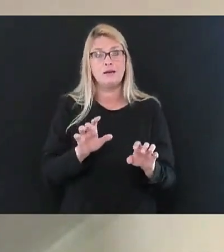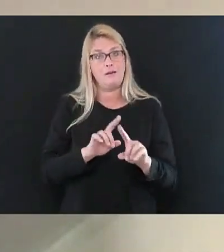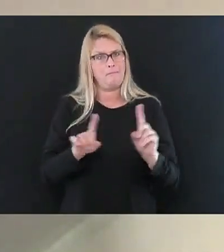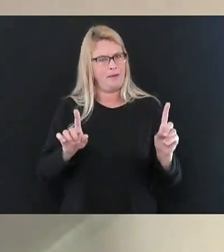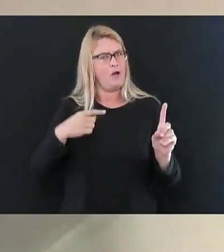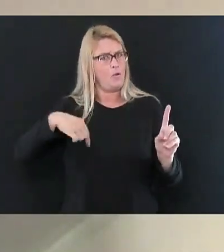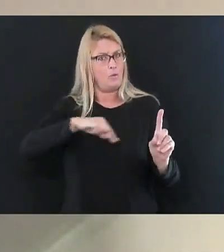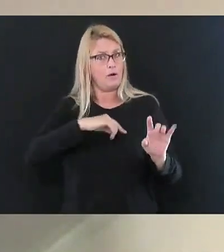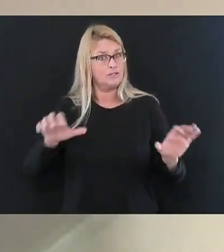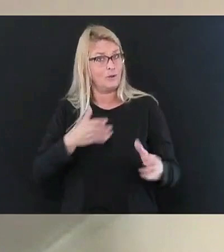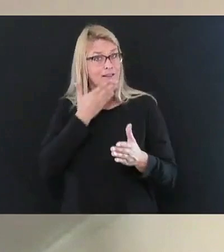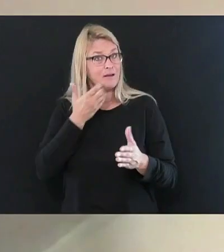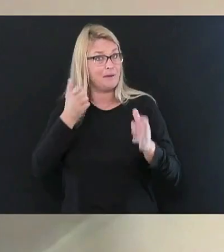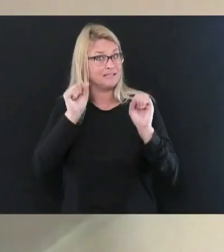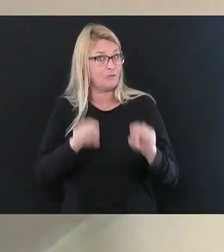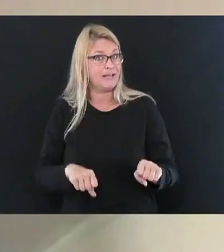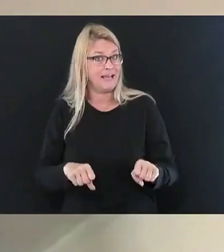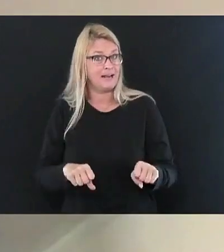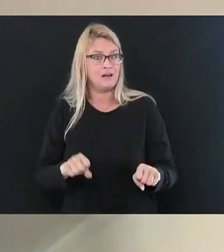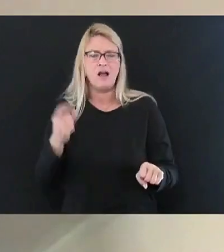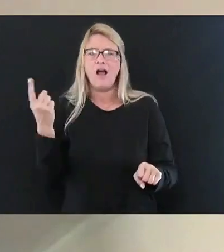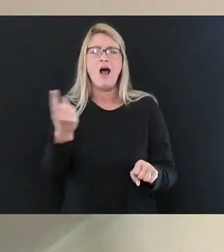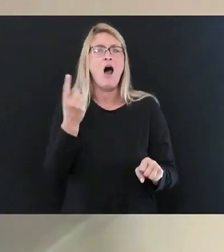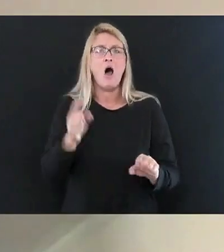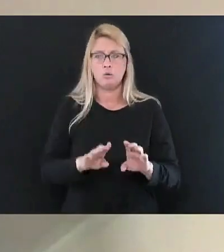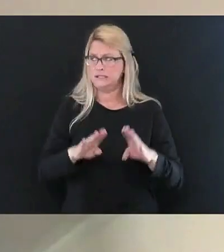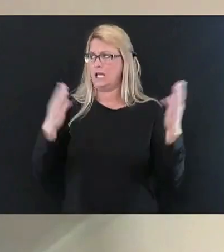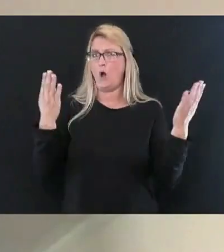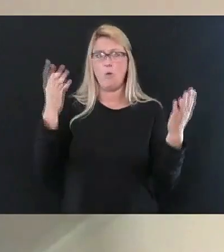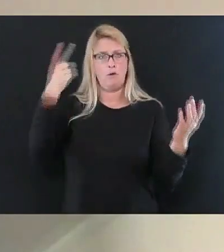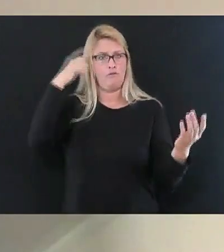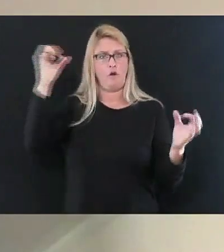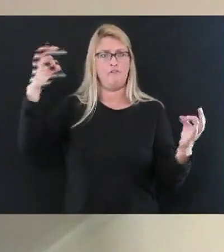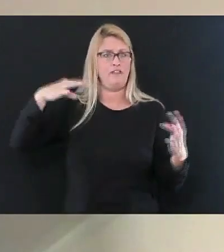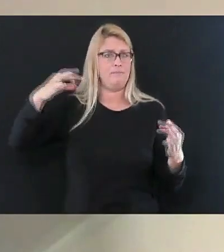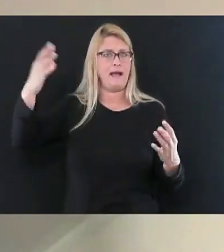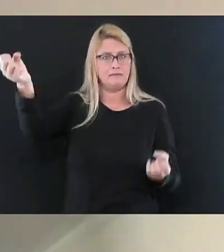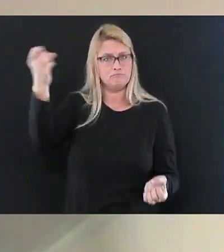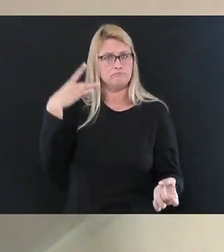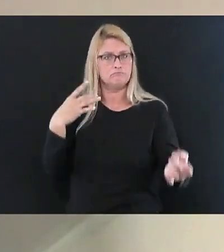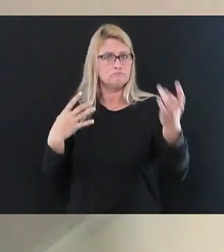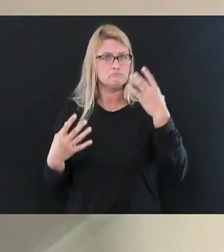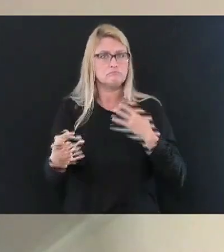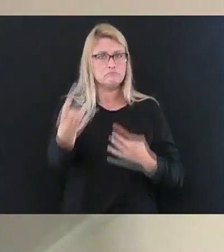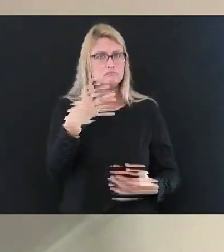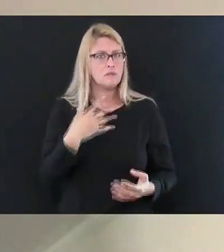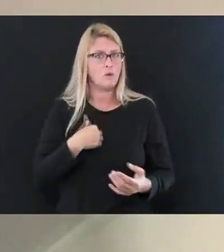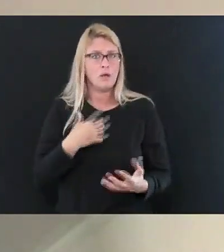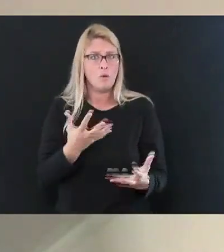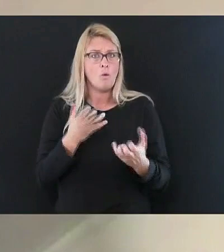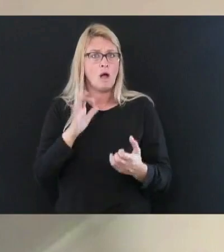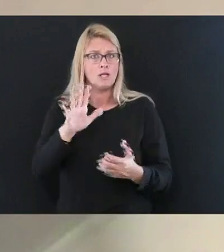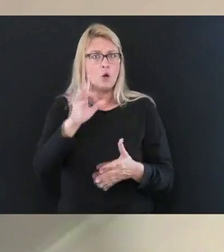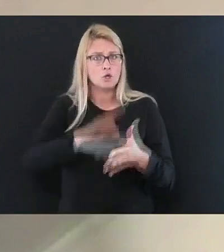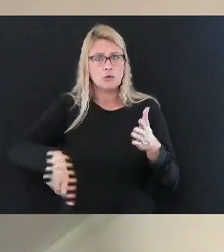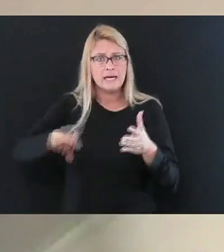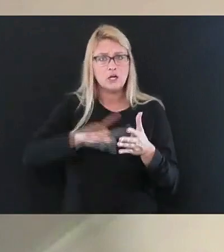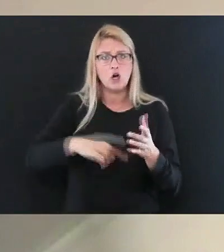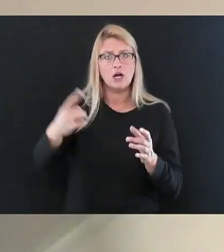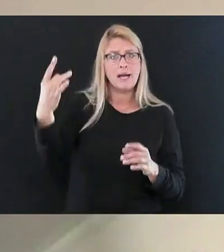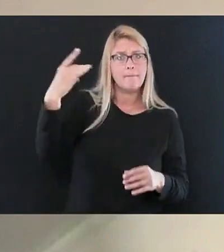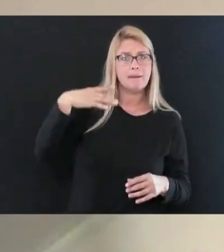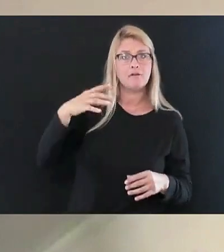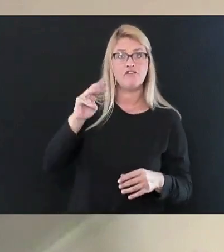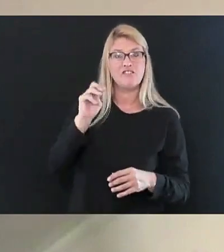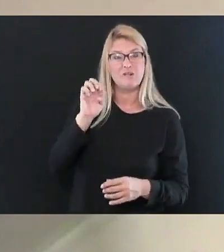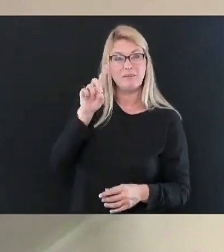we are doing the best we can, but we're always open to suggestion. And we always appreciate critical input by you, other people from the